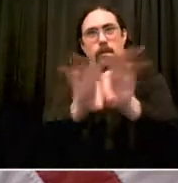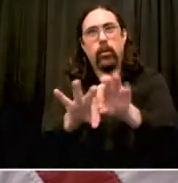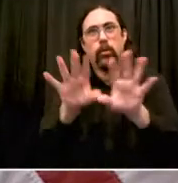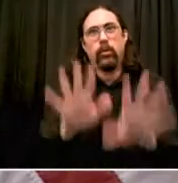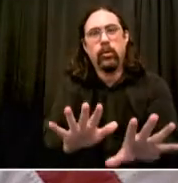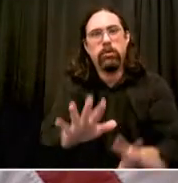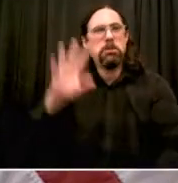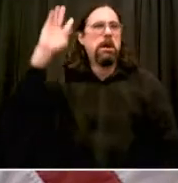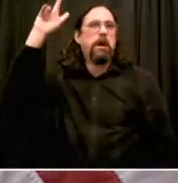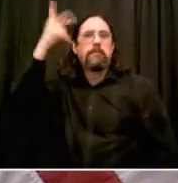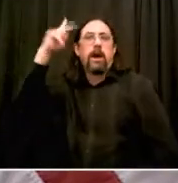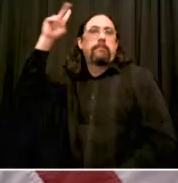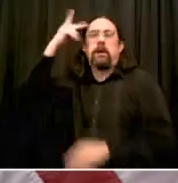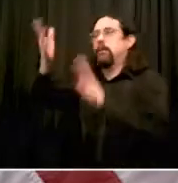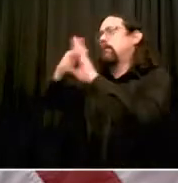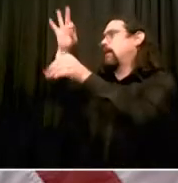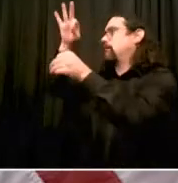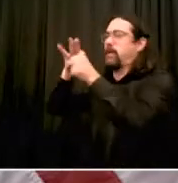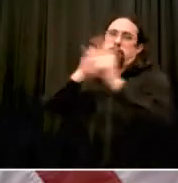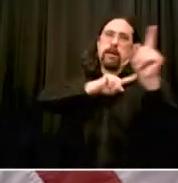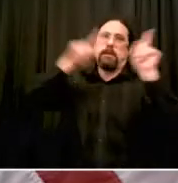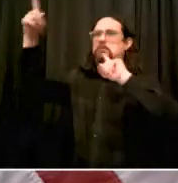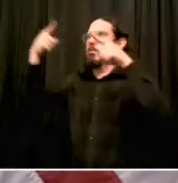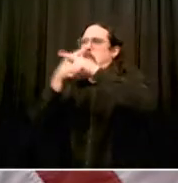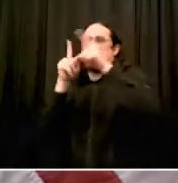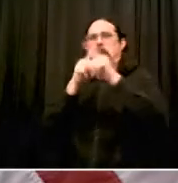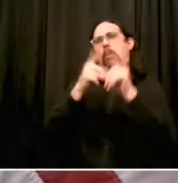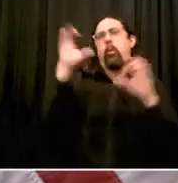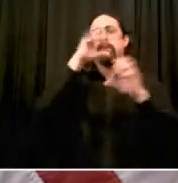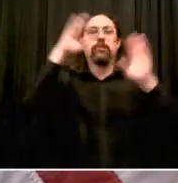work done, the city and state have actually done pretty well together.